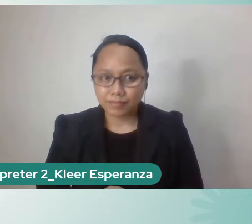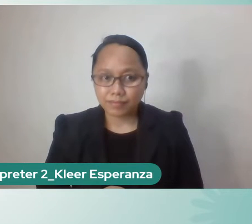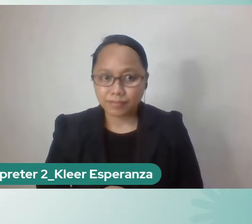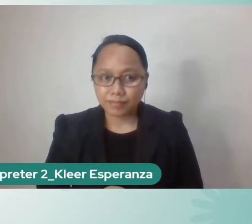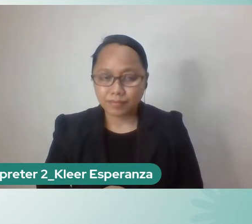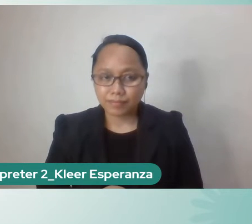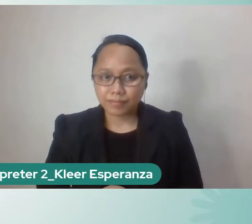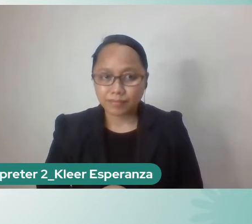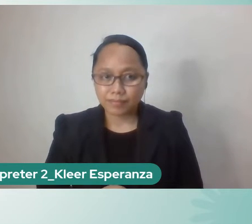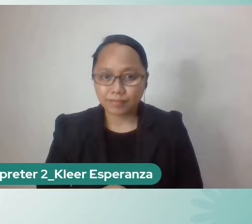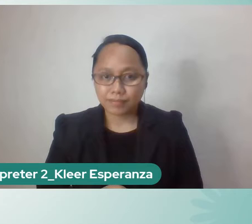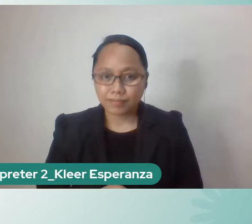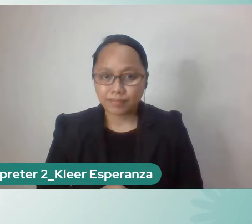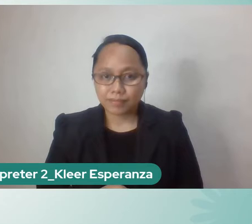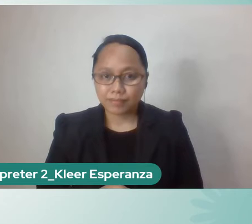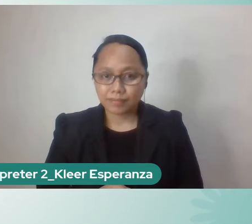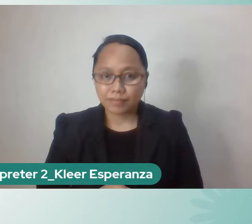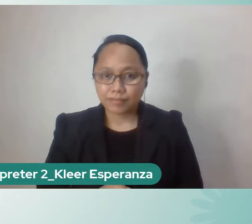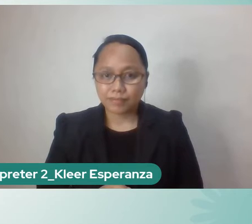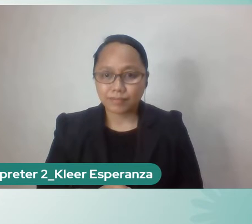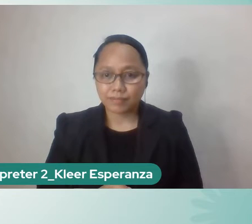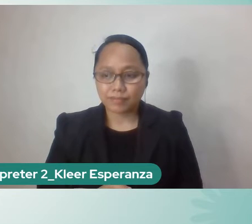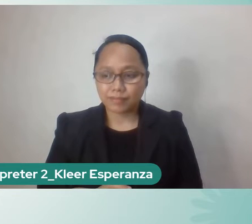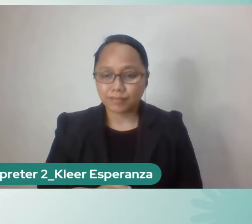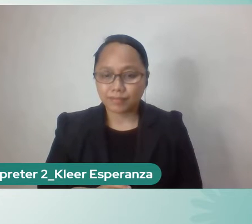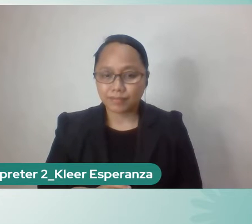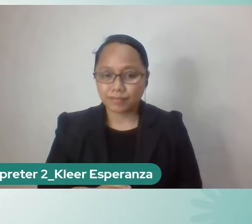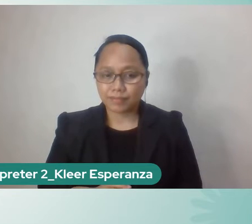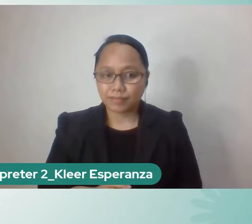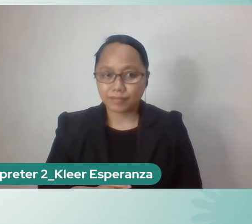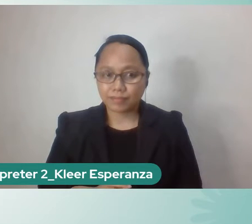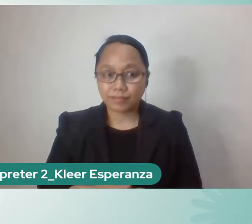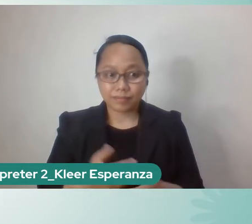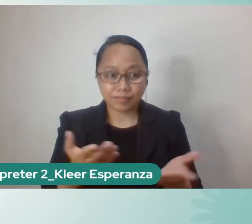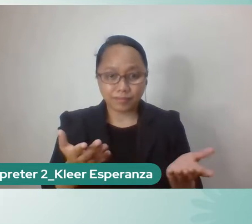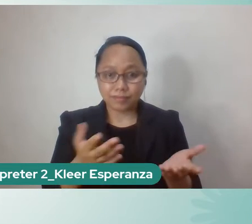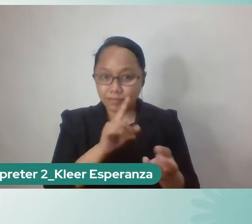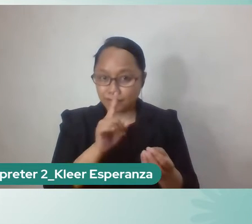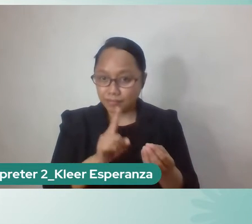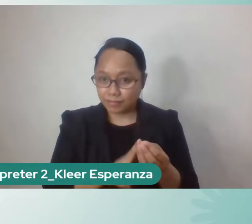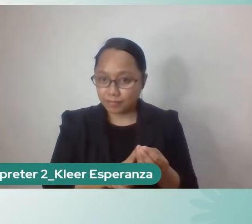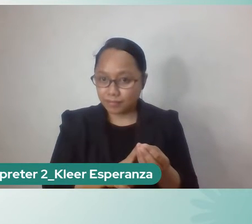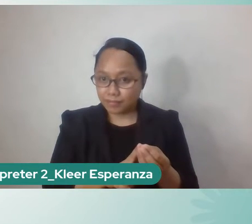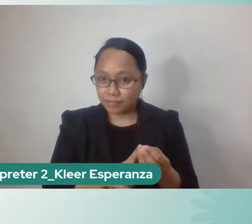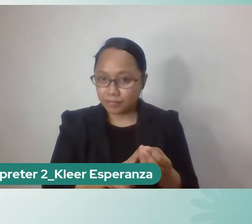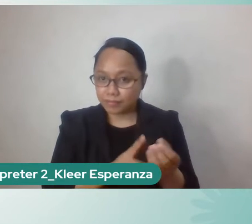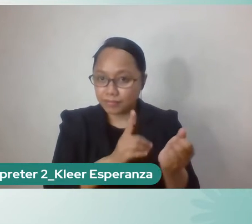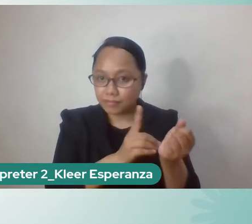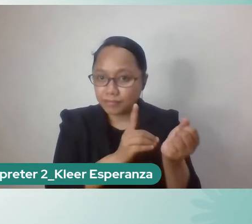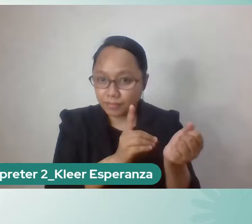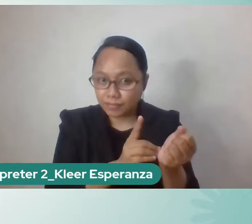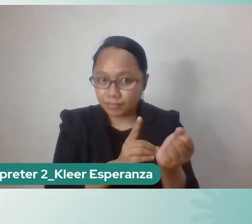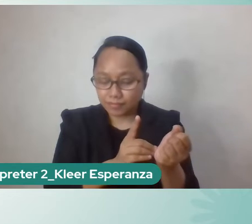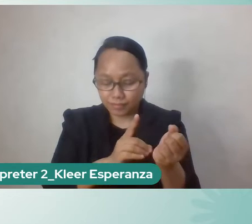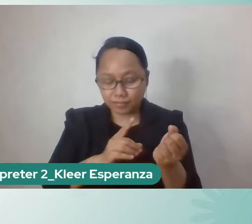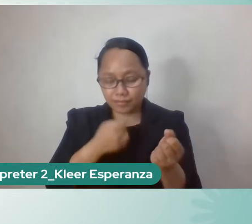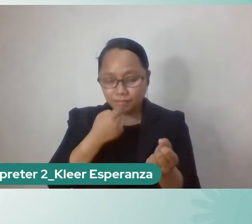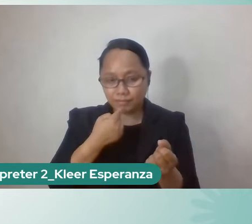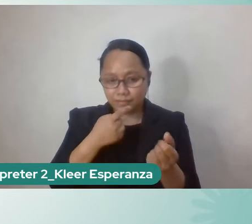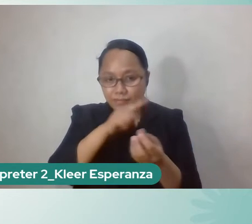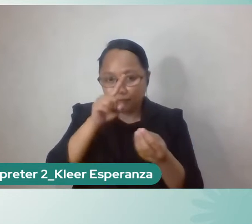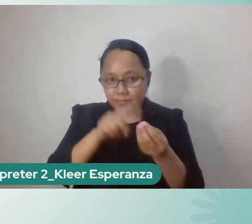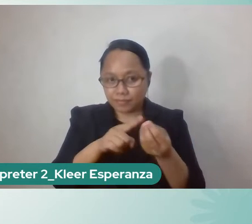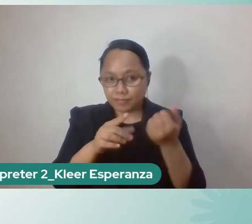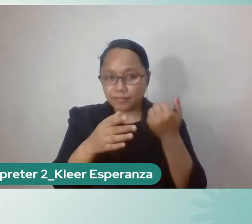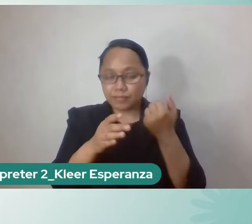From the talk of Dr. Andre Ilbawi on the Cervical Cancer Elimination Initiative and achieving the